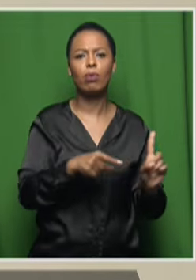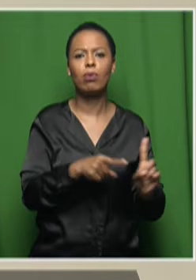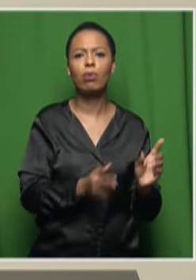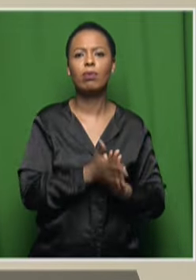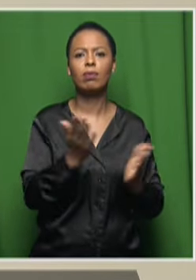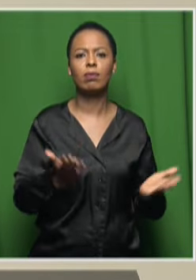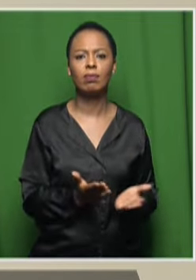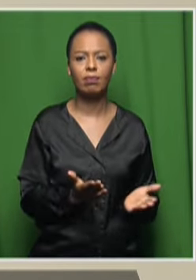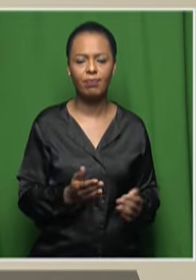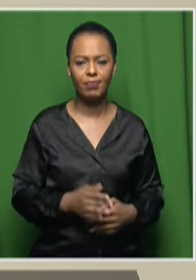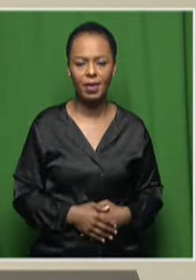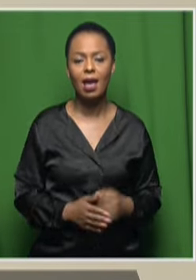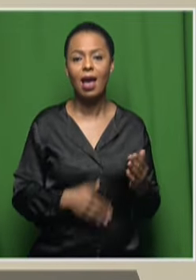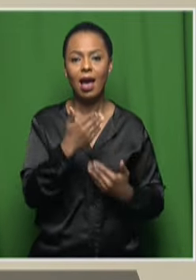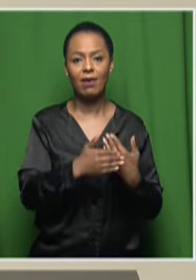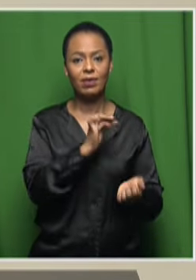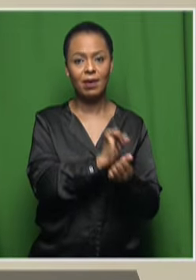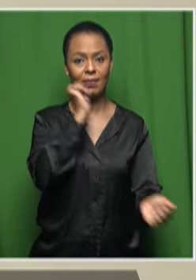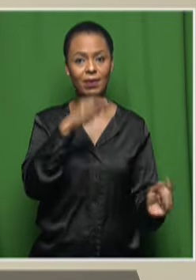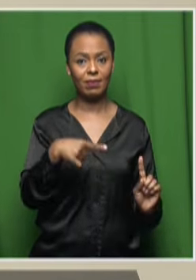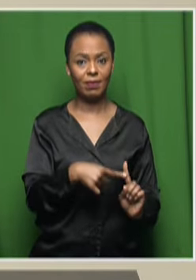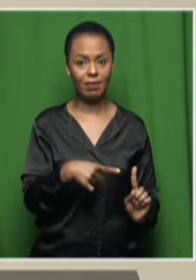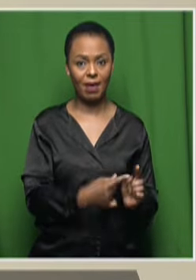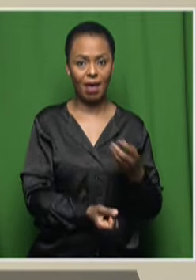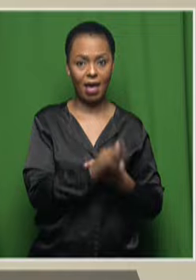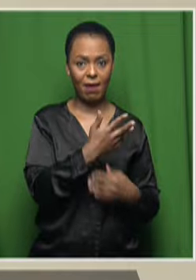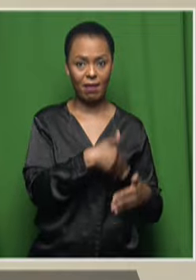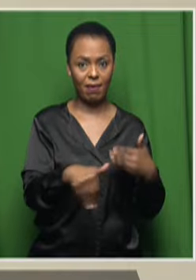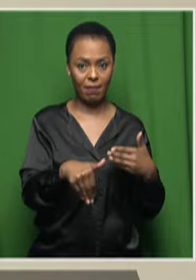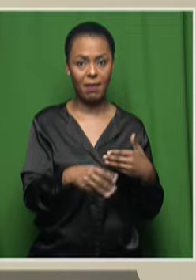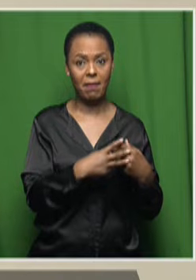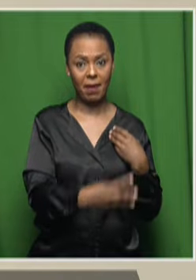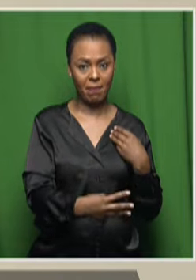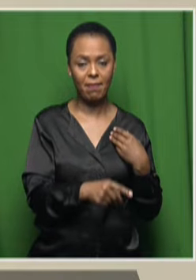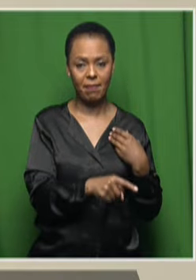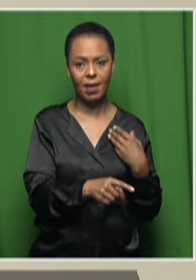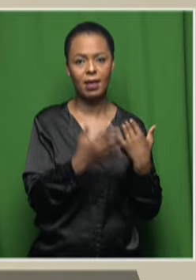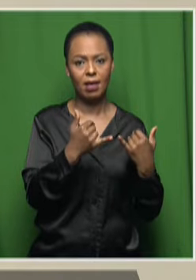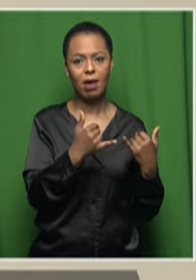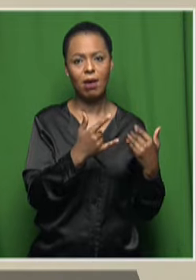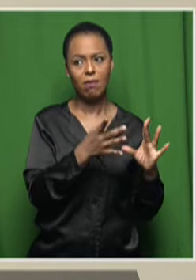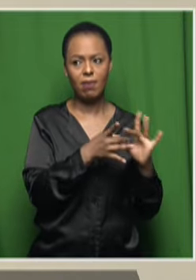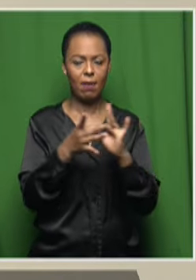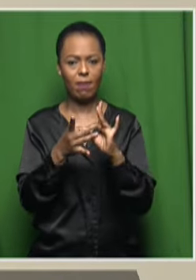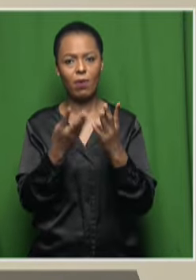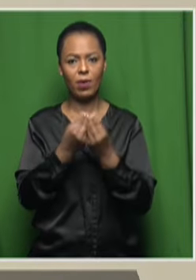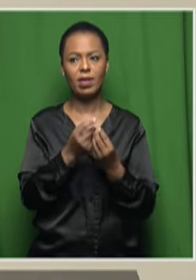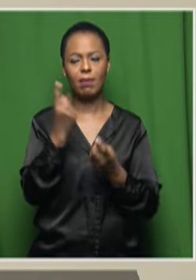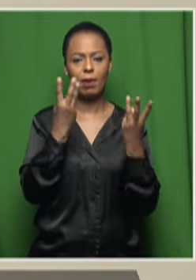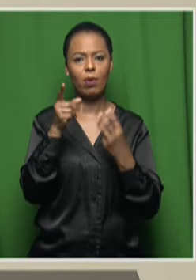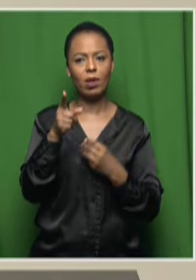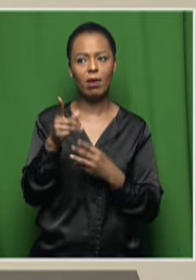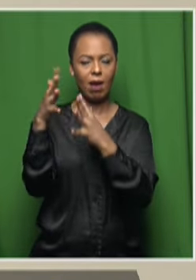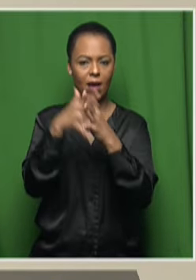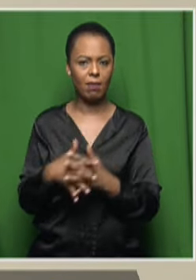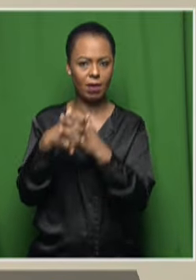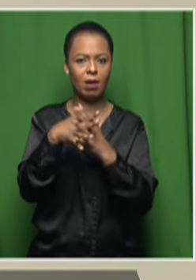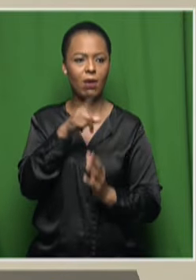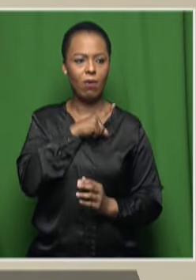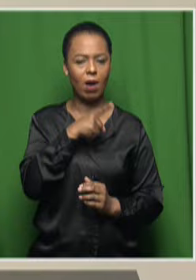after Sobukwe was released, offers were made by people as far as United States for him to go there and